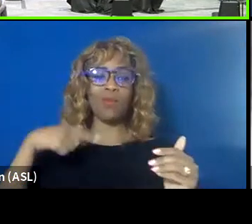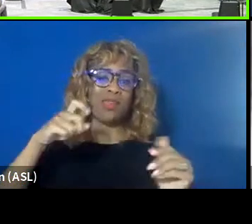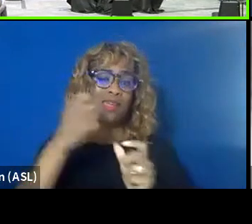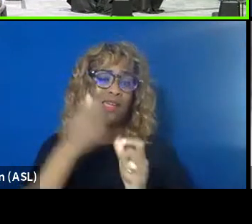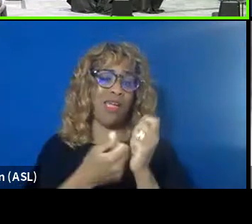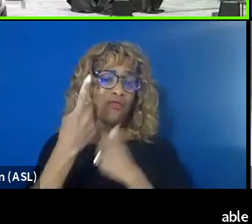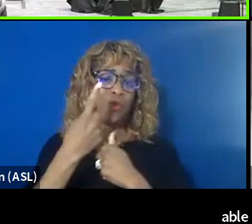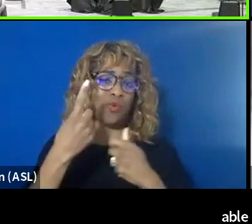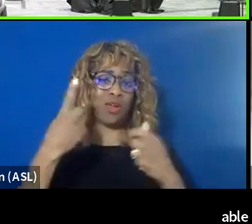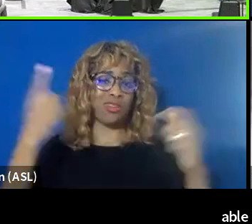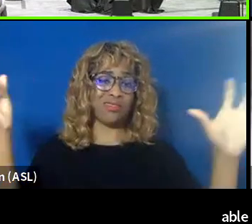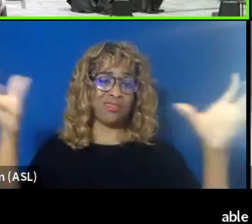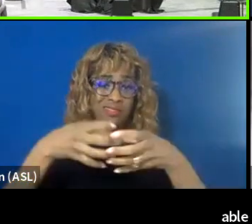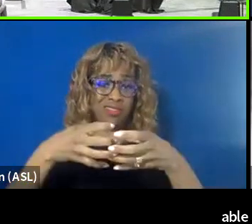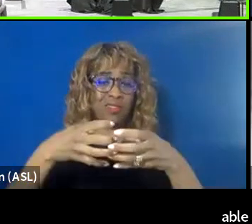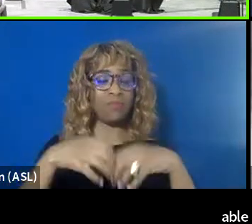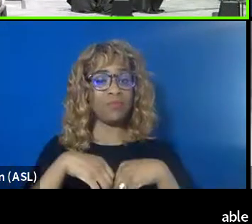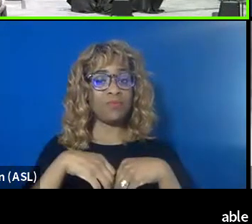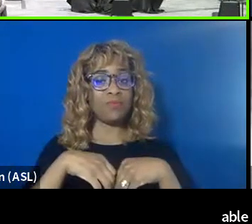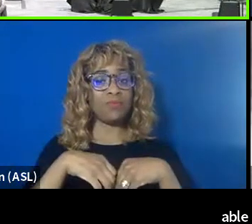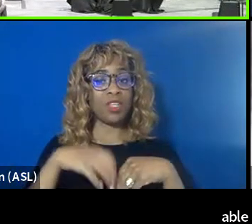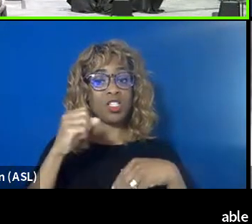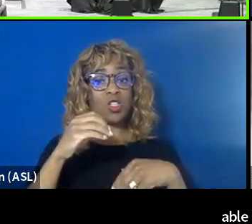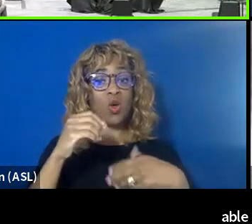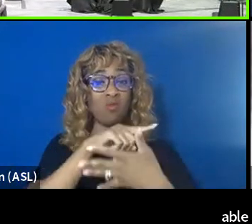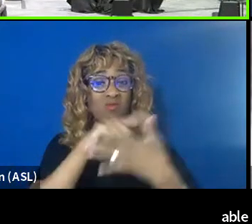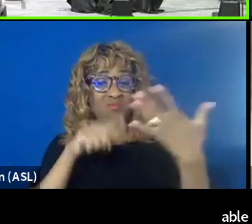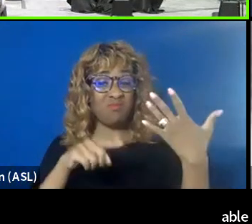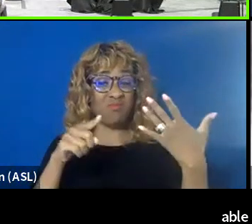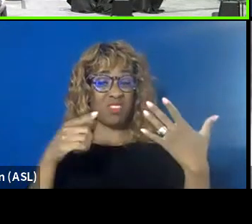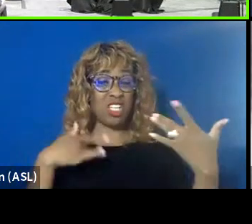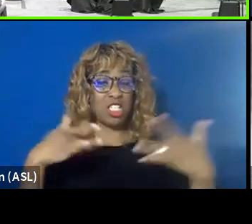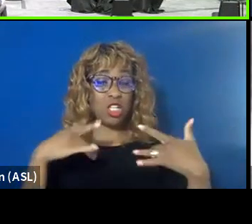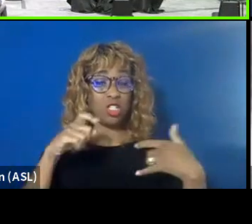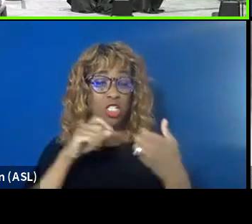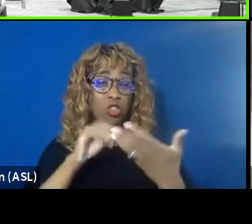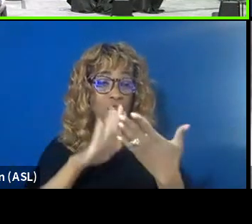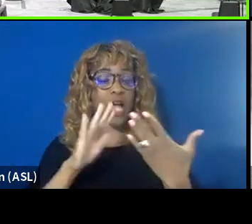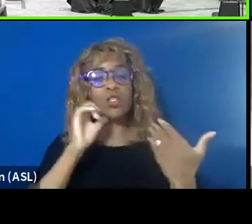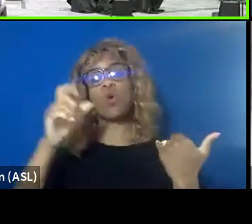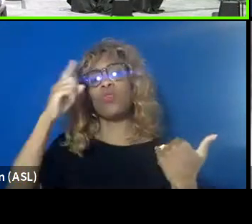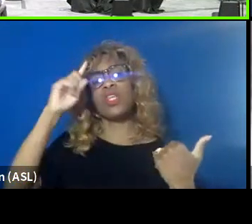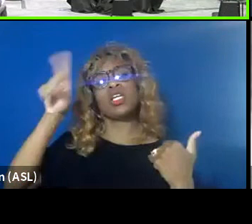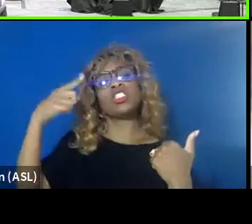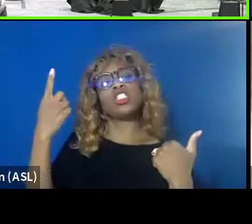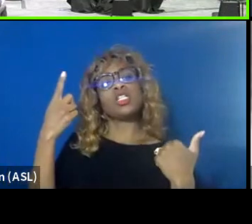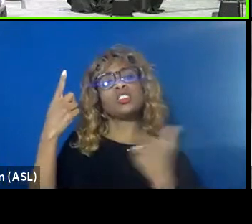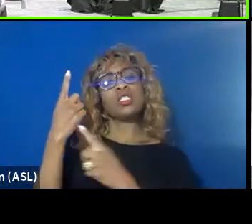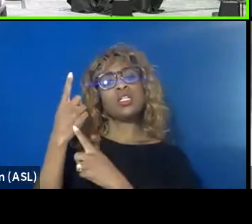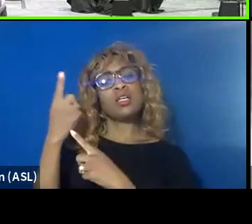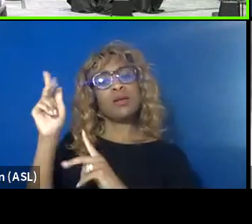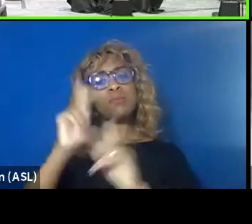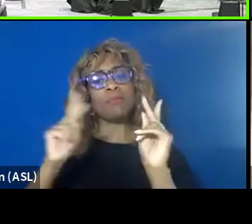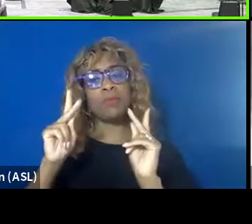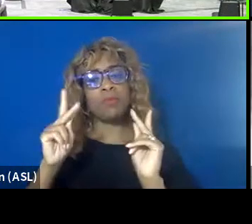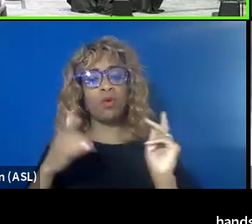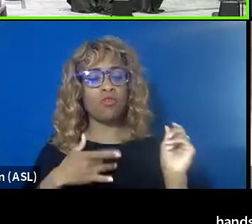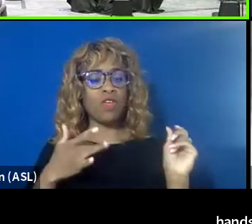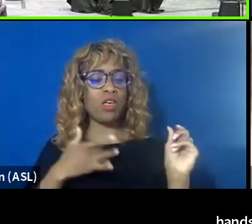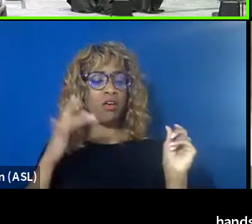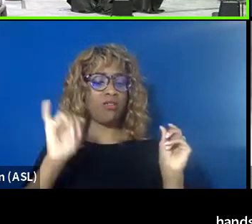on deck at this point. So I think those are concerns that need to be addressed. I don't think it's just an issue of people felt